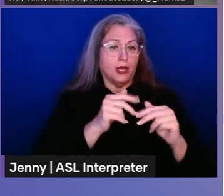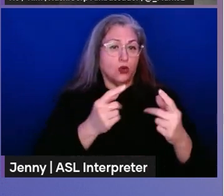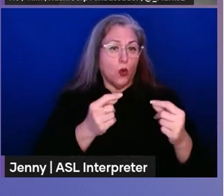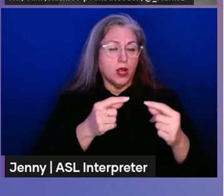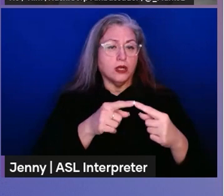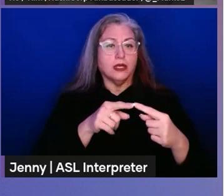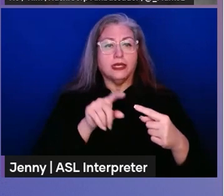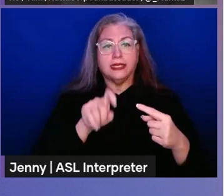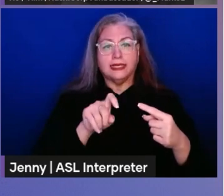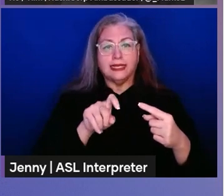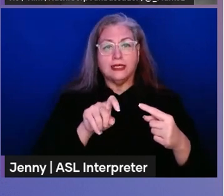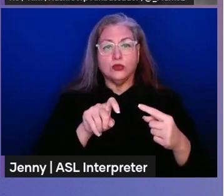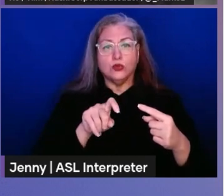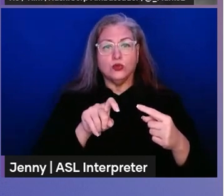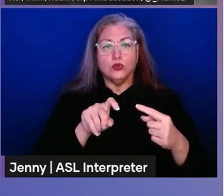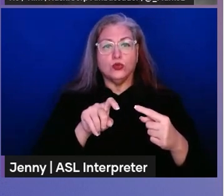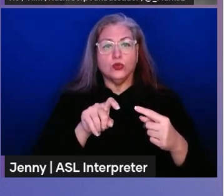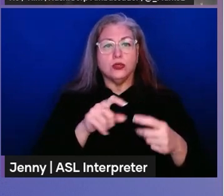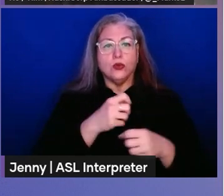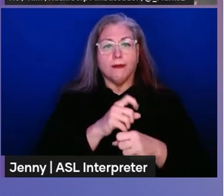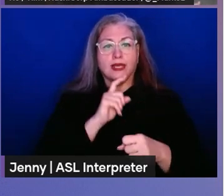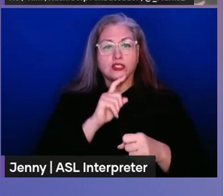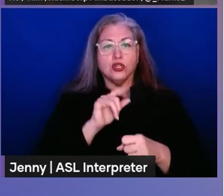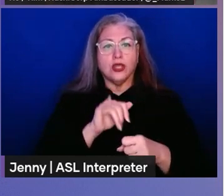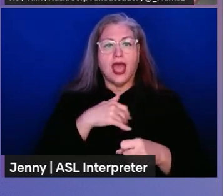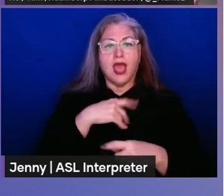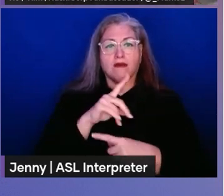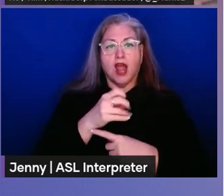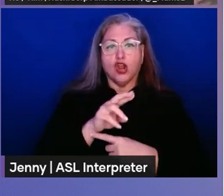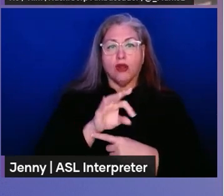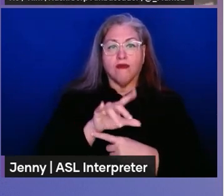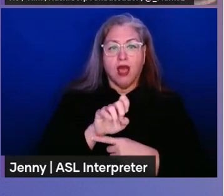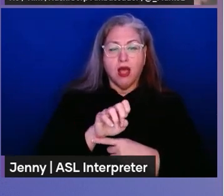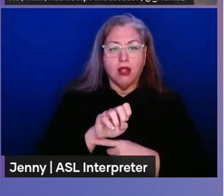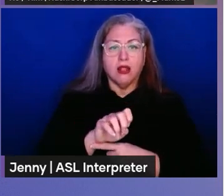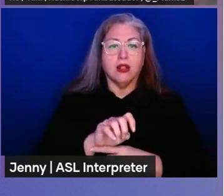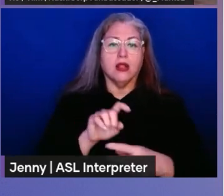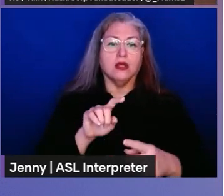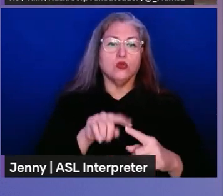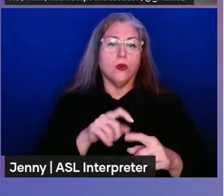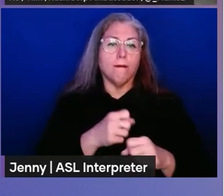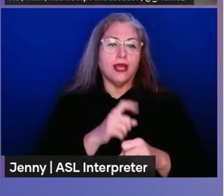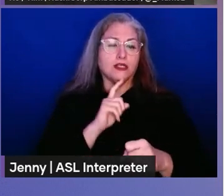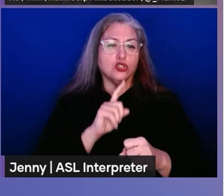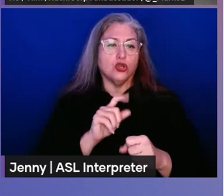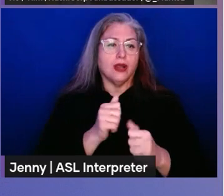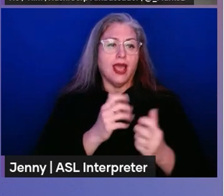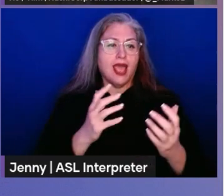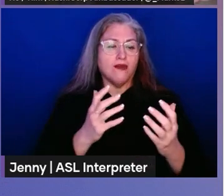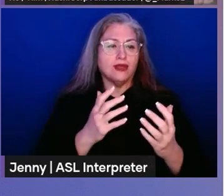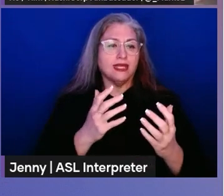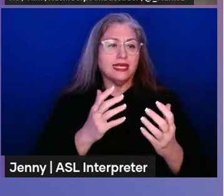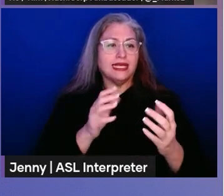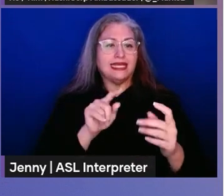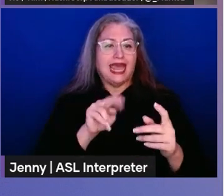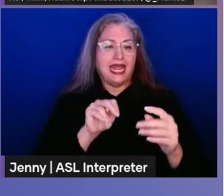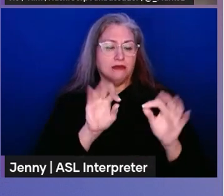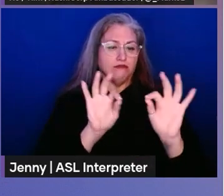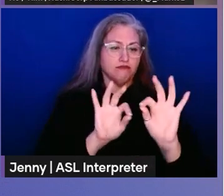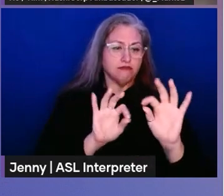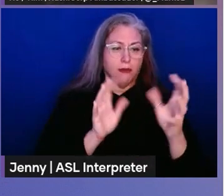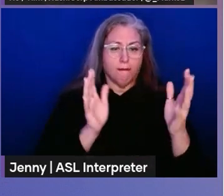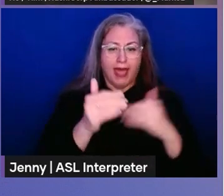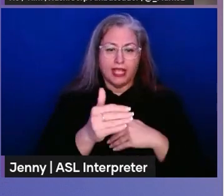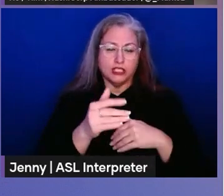need to kind of make sure that there is a Docker file that kind of ensures that all the dependencies are nicely packaged. If you're kind of deploying